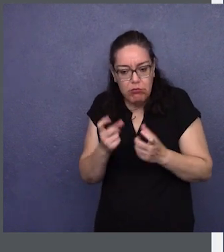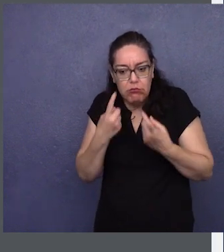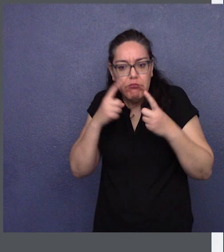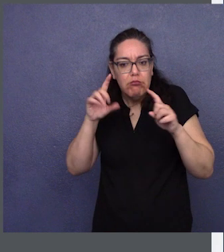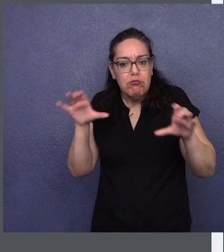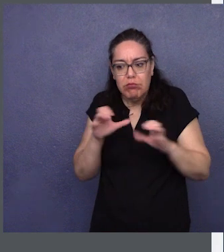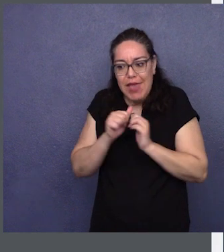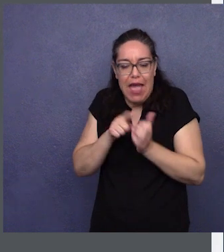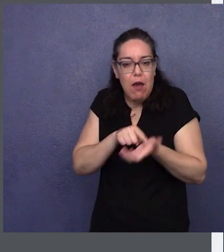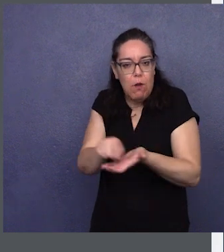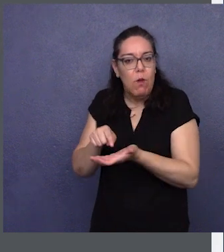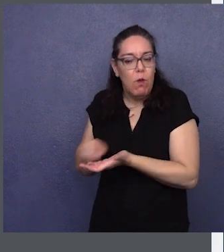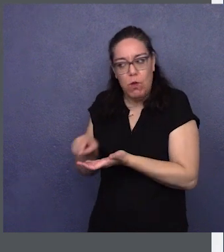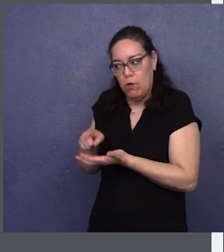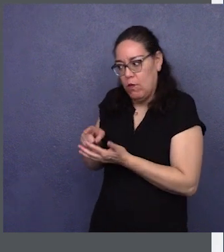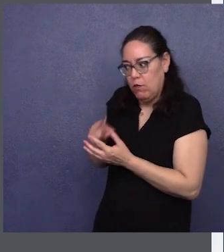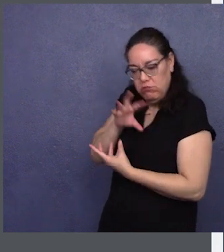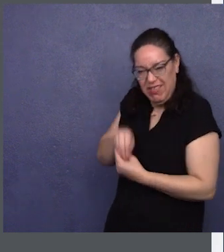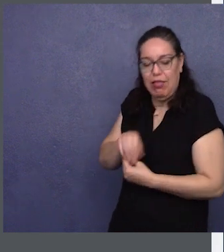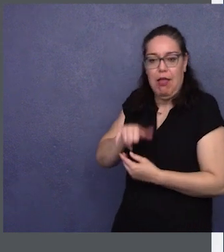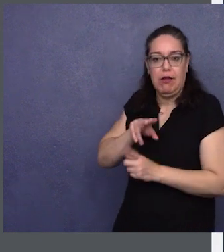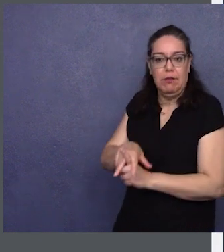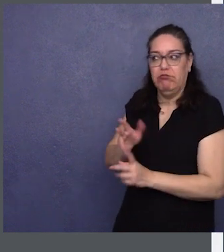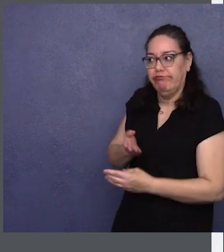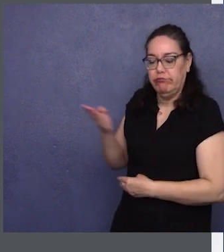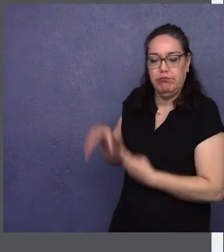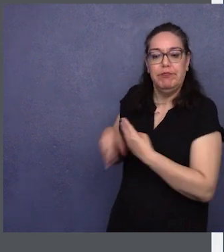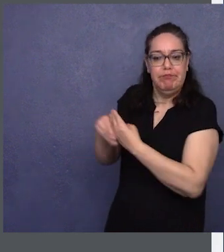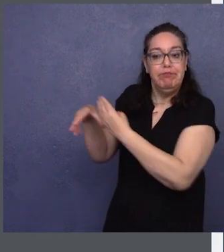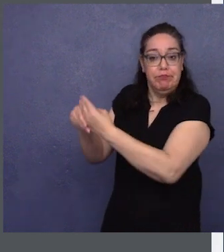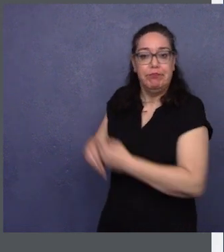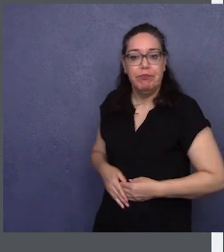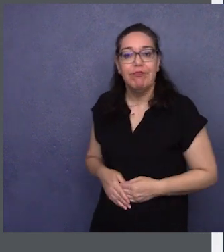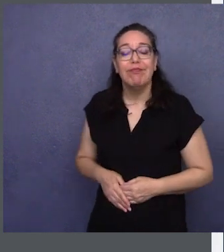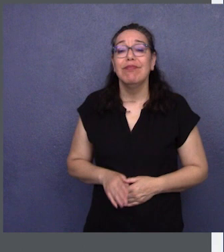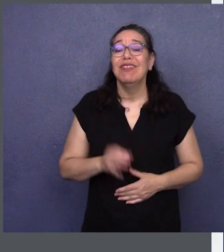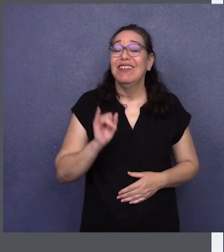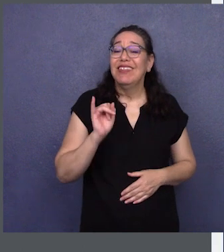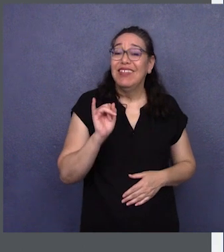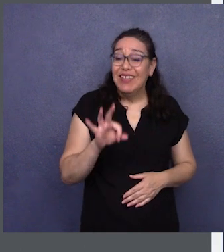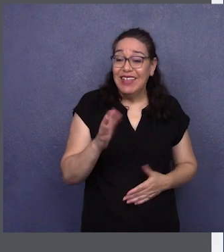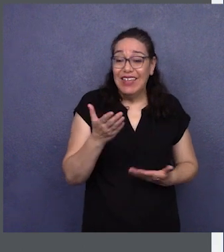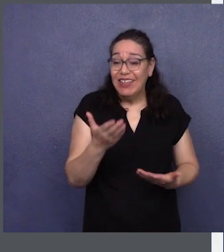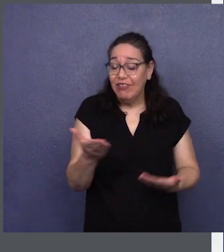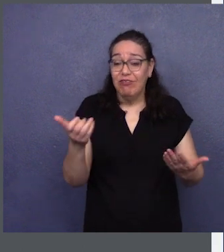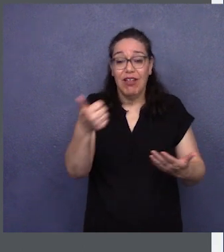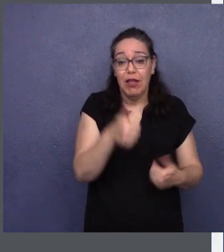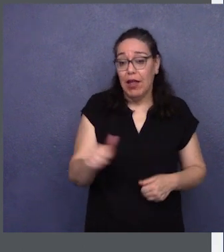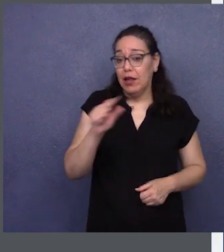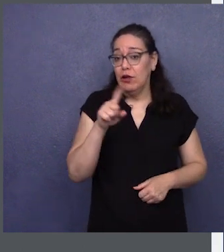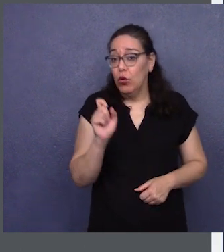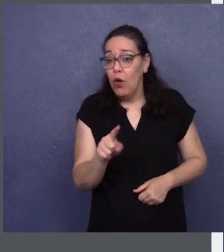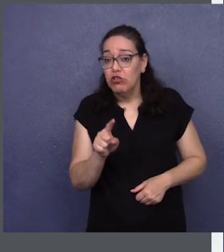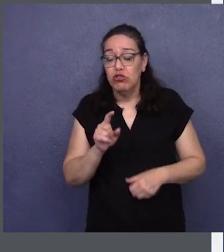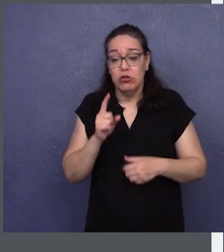be compensated as part of the application. If you have any questions,